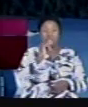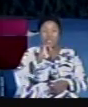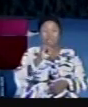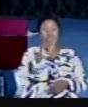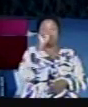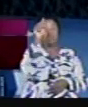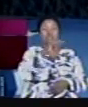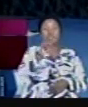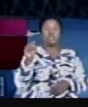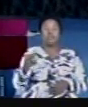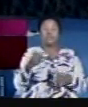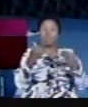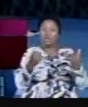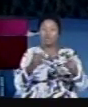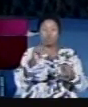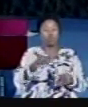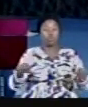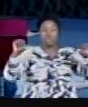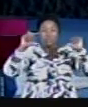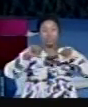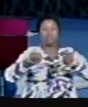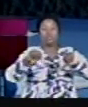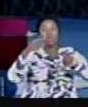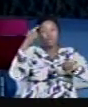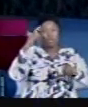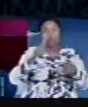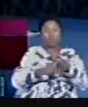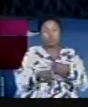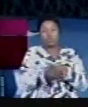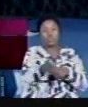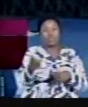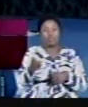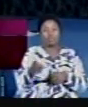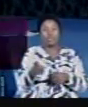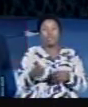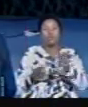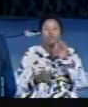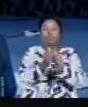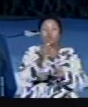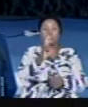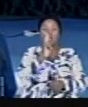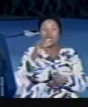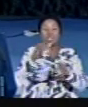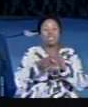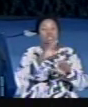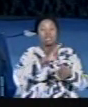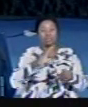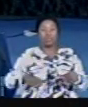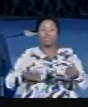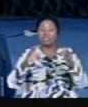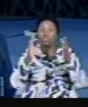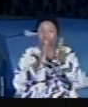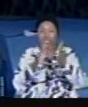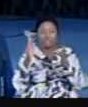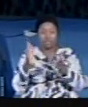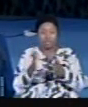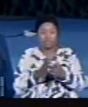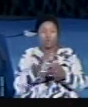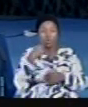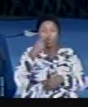no condemnation to them which are in Christ Jesus, who